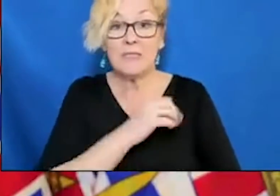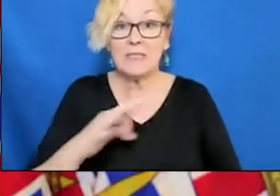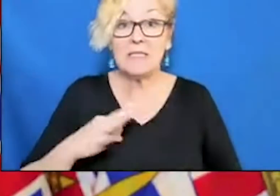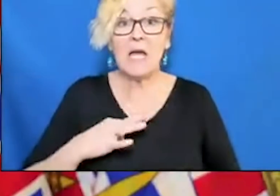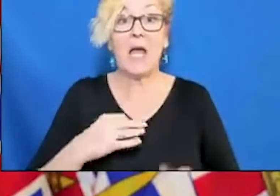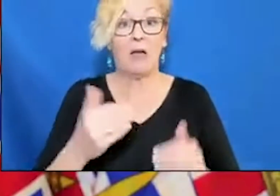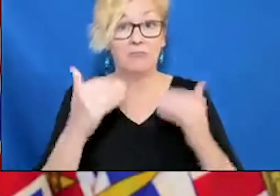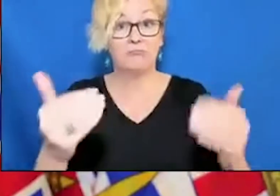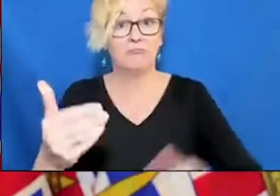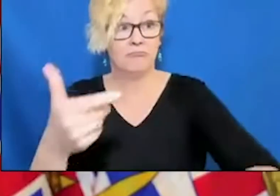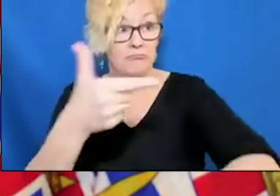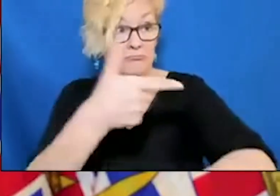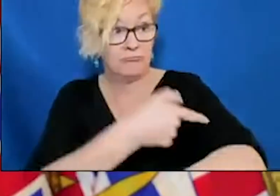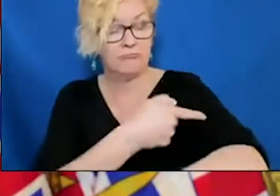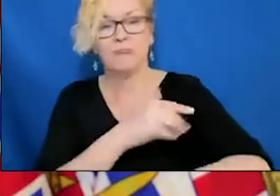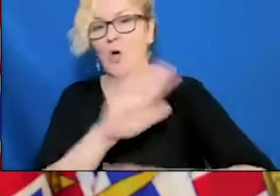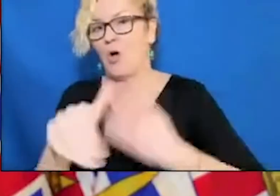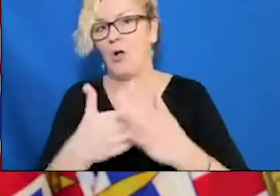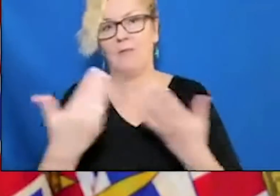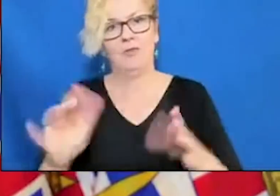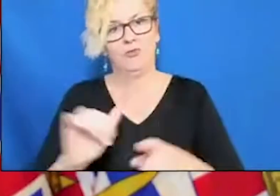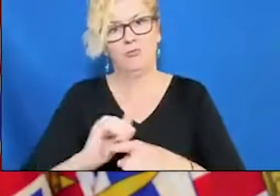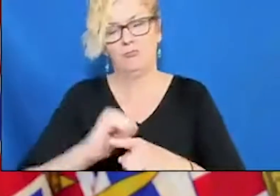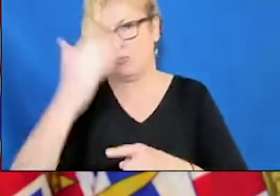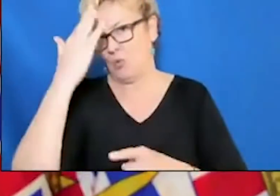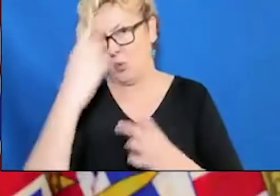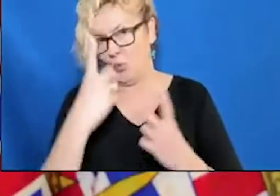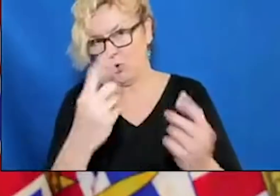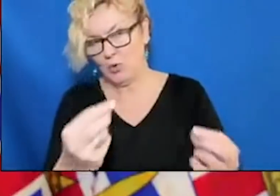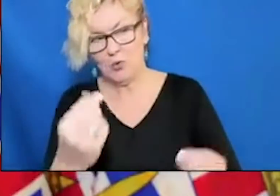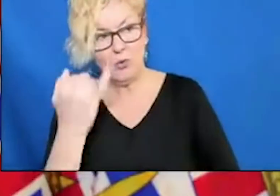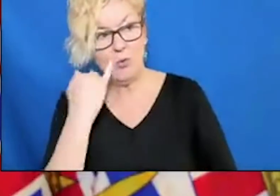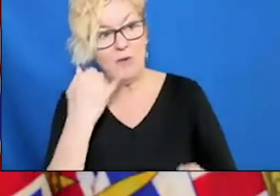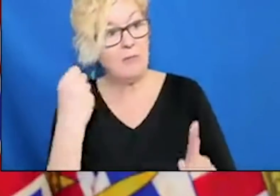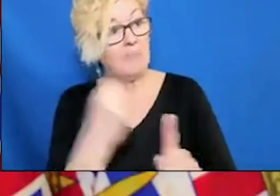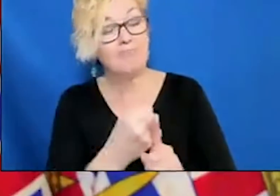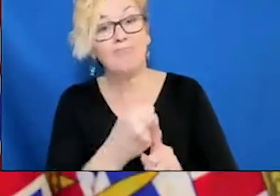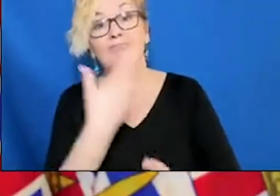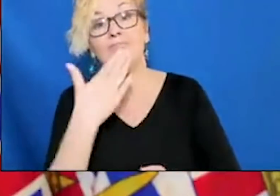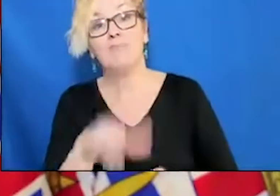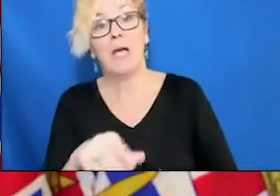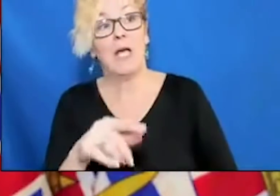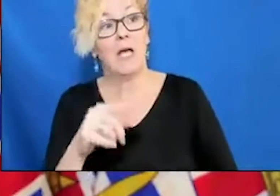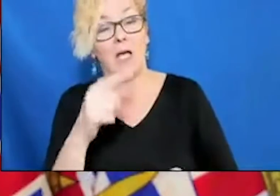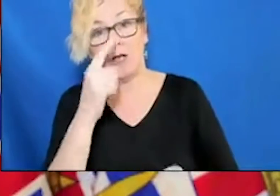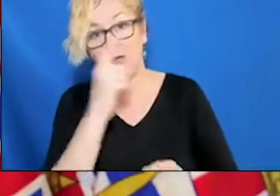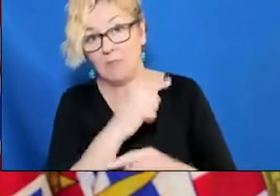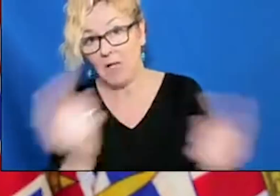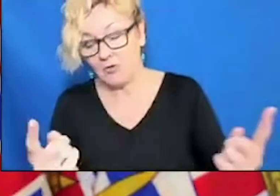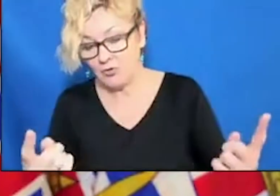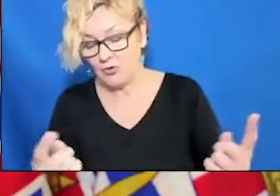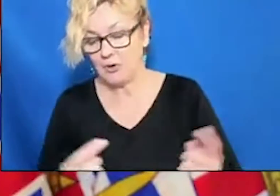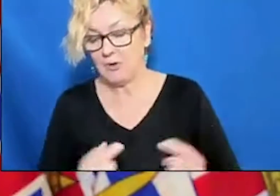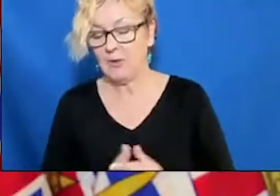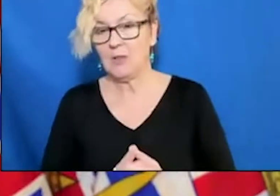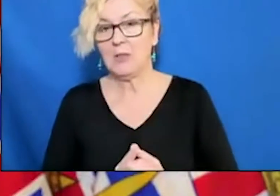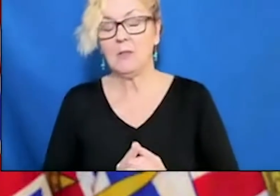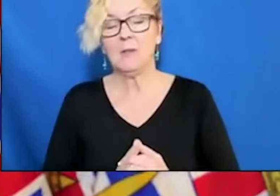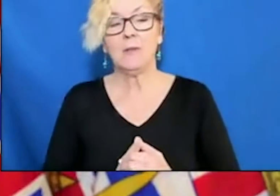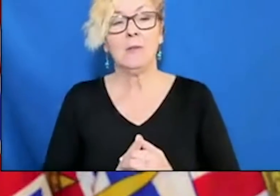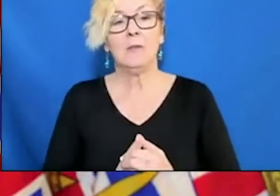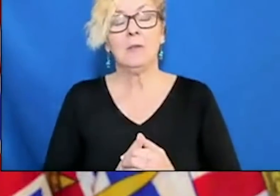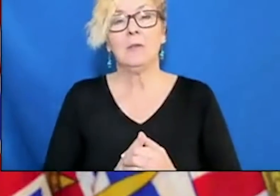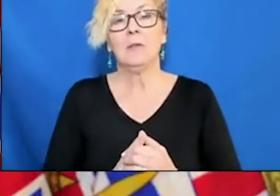Of importance, though, we have not detected any other safety signals similar to what was seen, for example, in